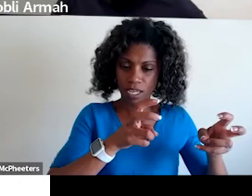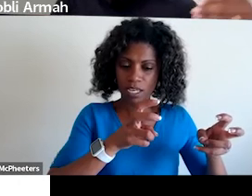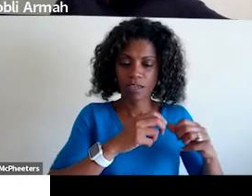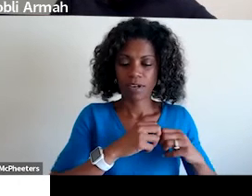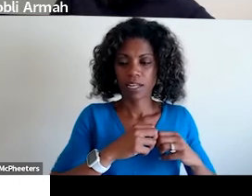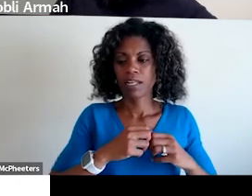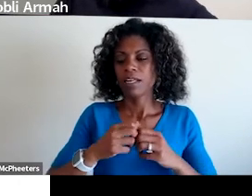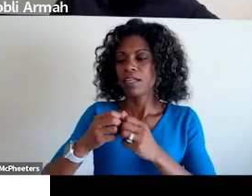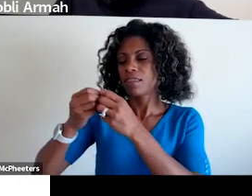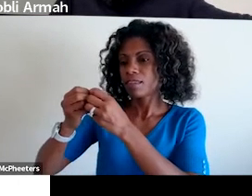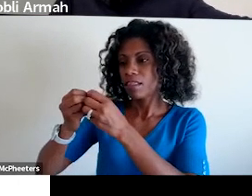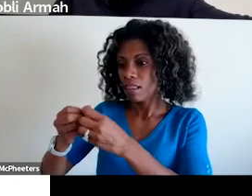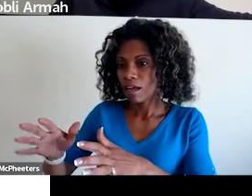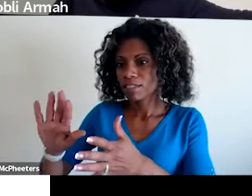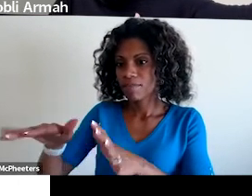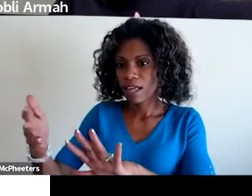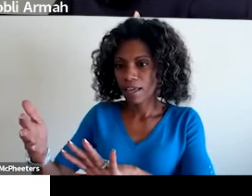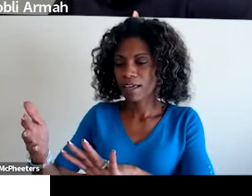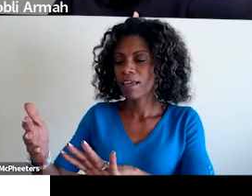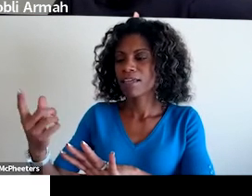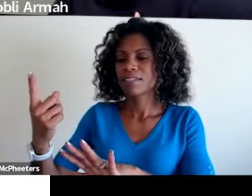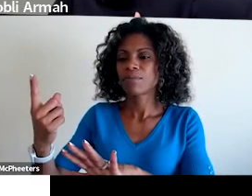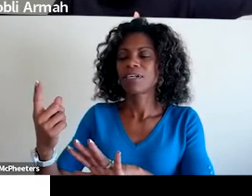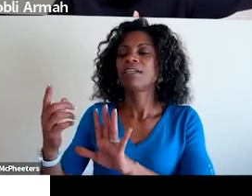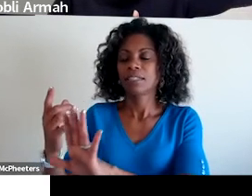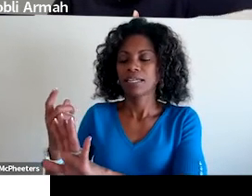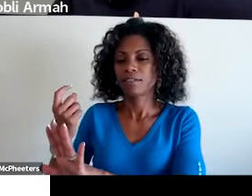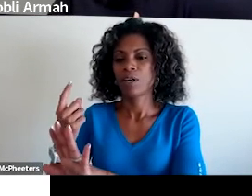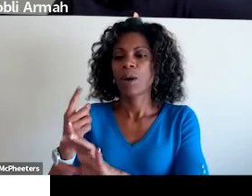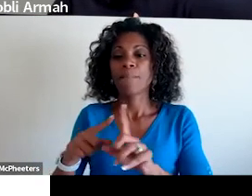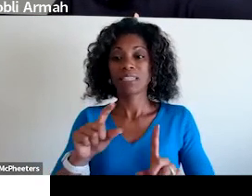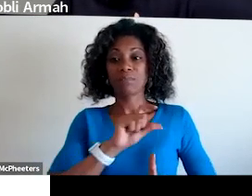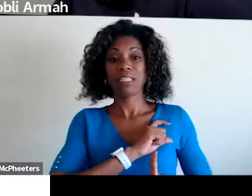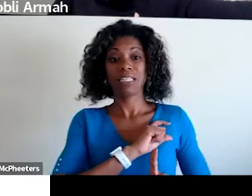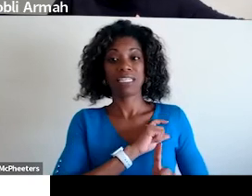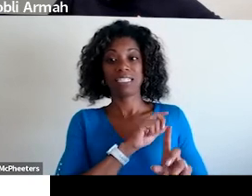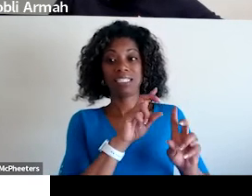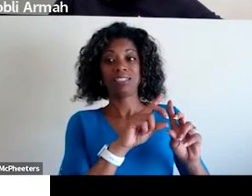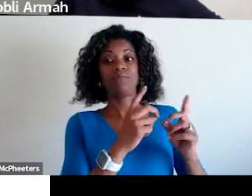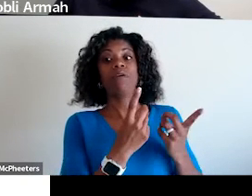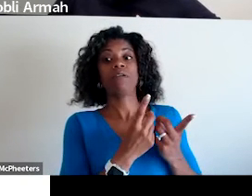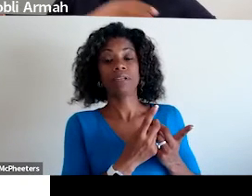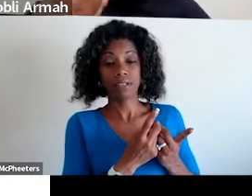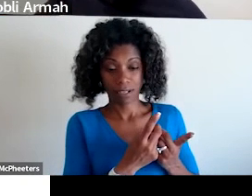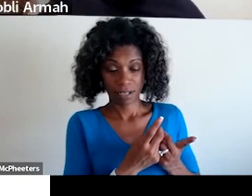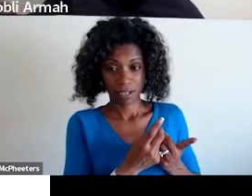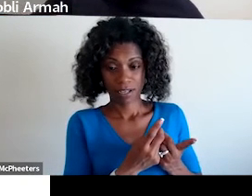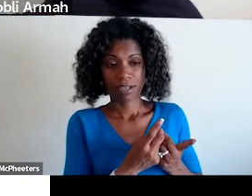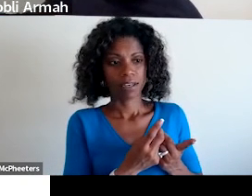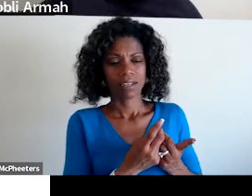life, end, prosecution, police department, people got sentenced, over. But